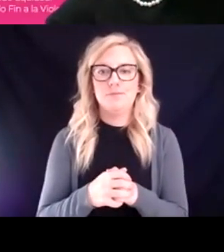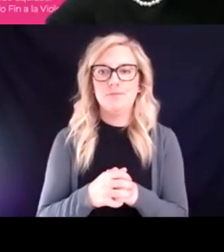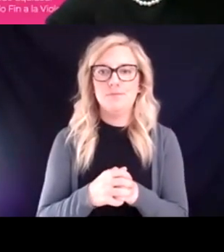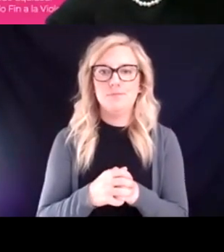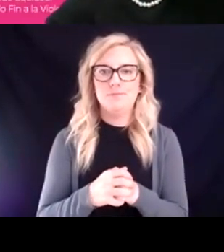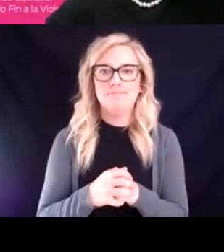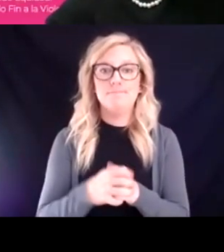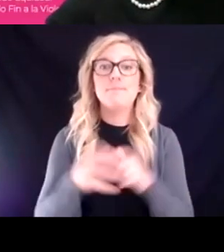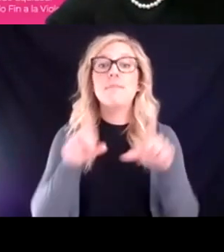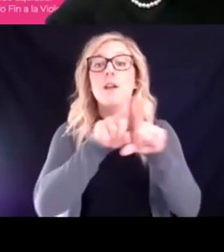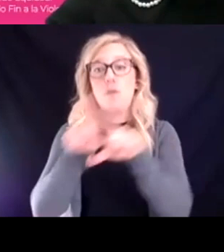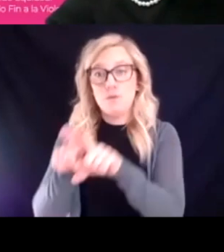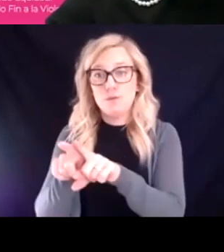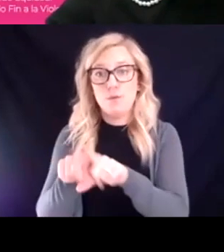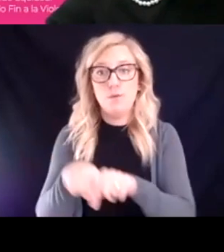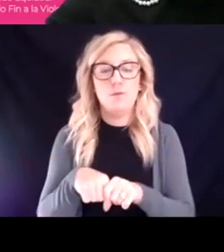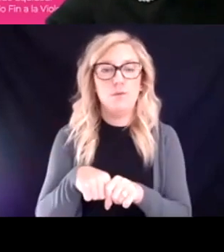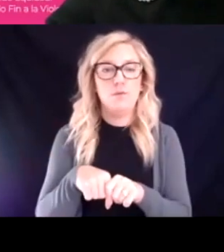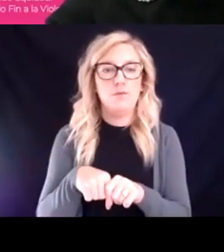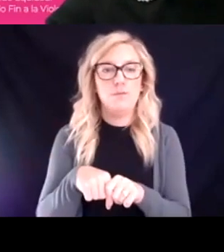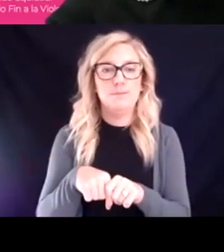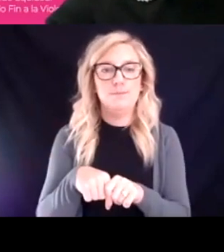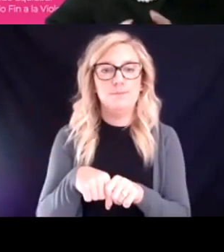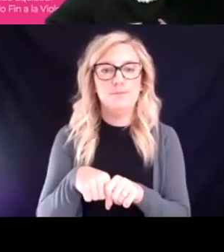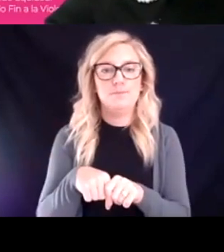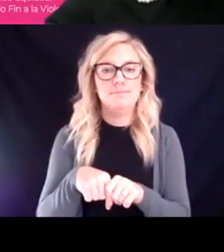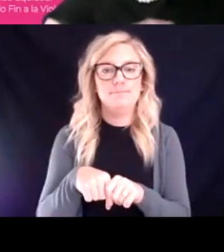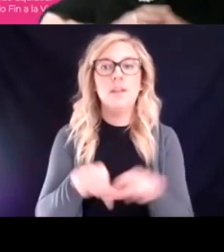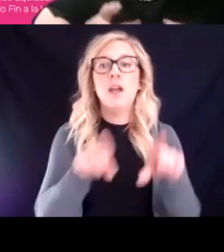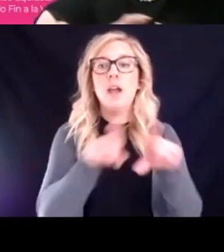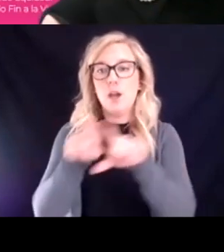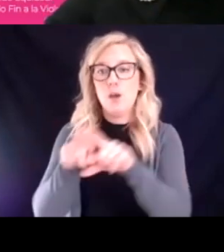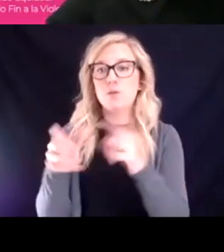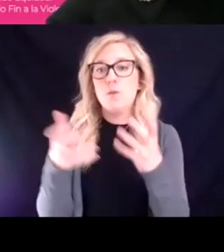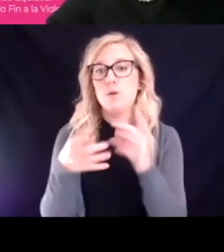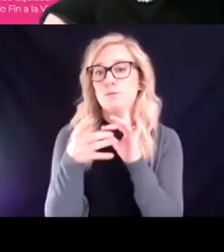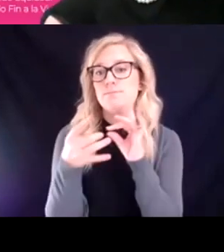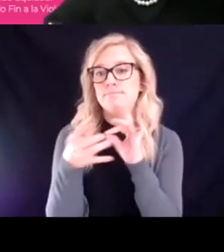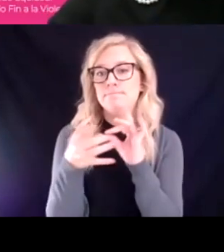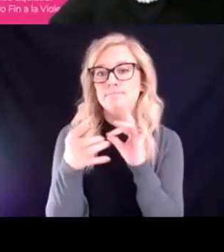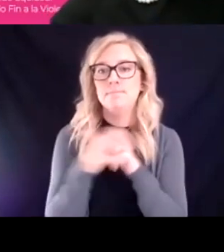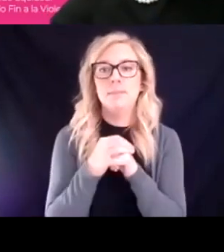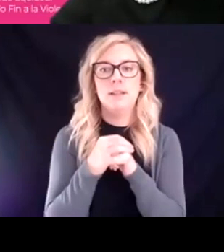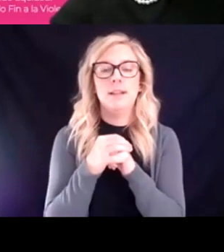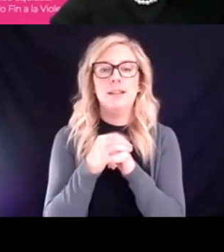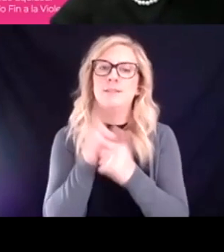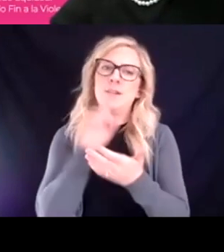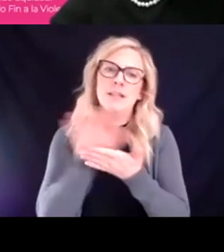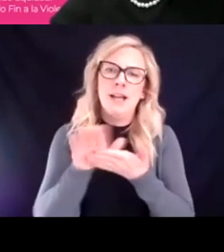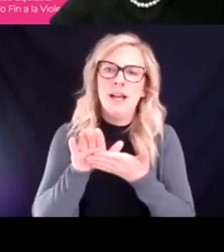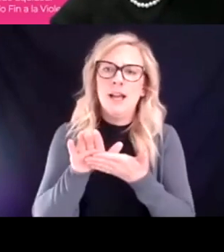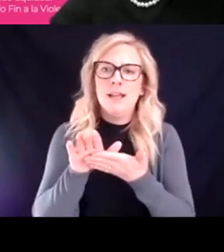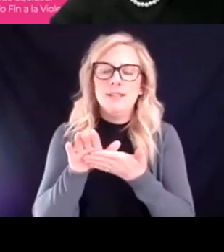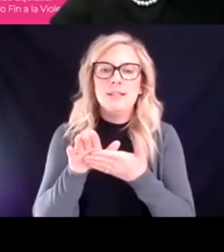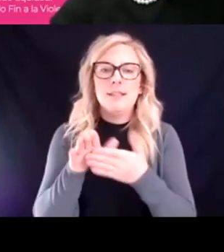And also, I'd also like to point out how nice it is once